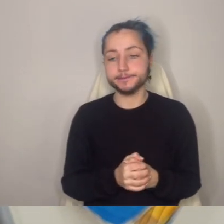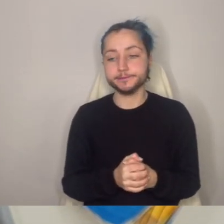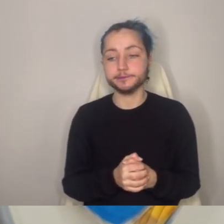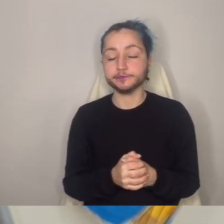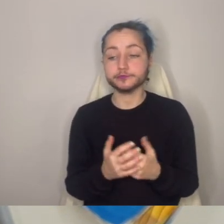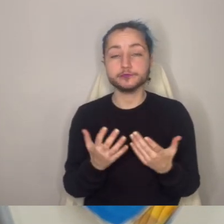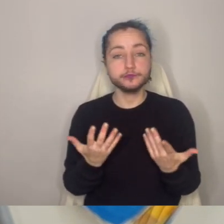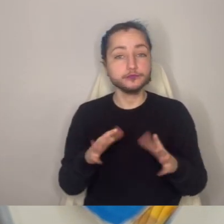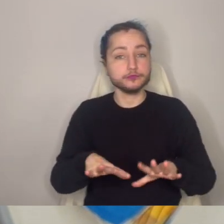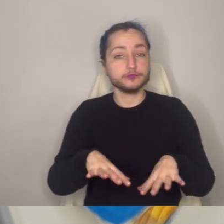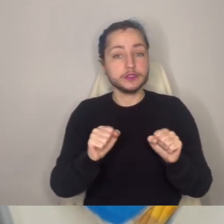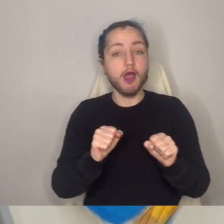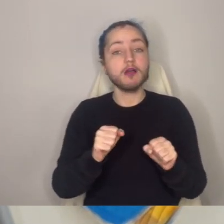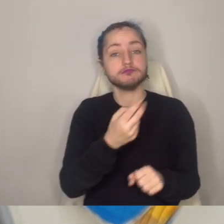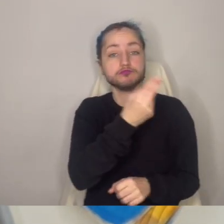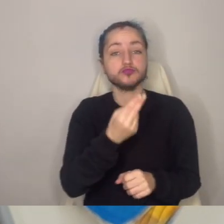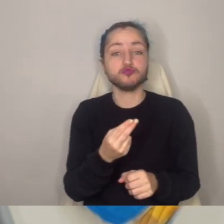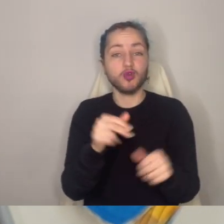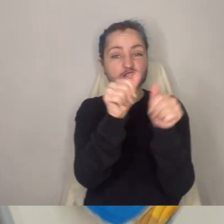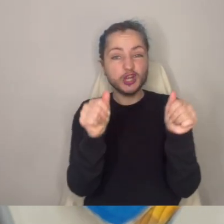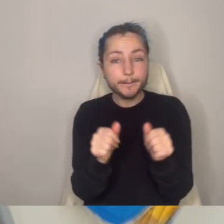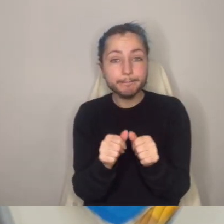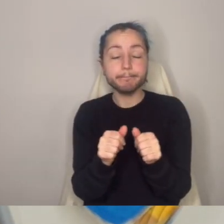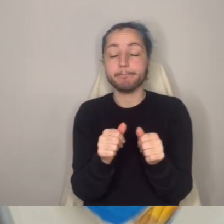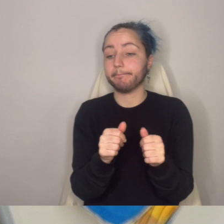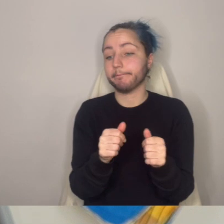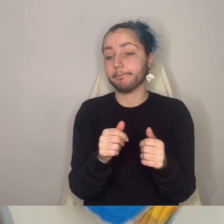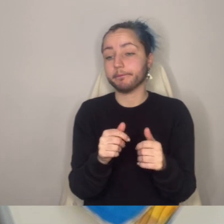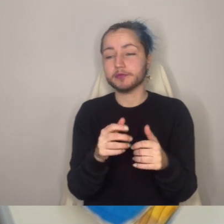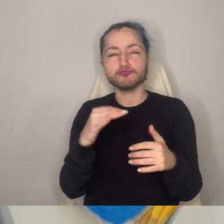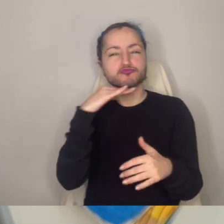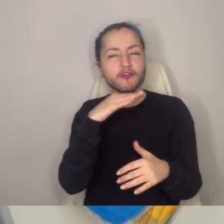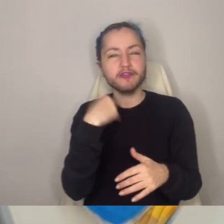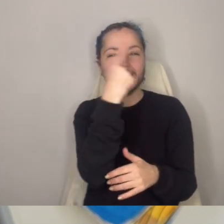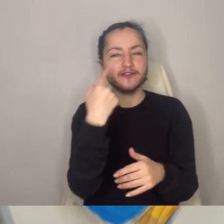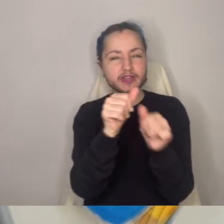So starting by drawing a series of random shapes